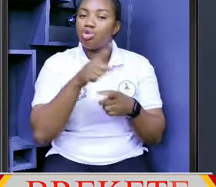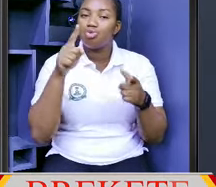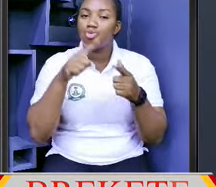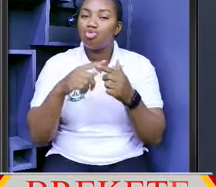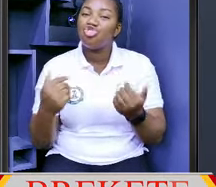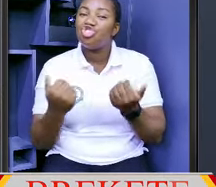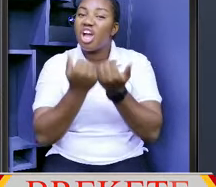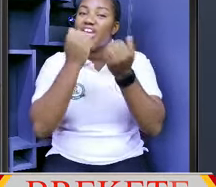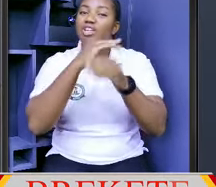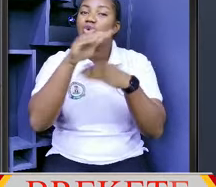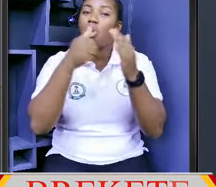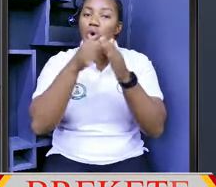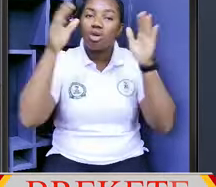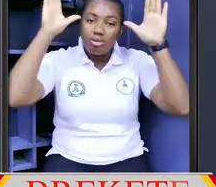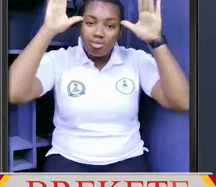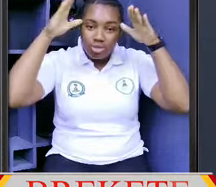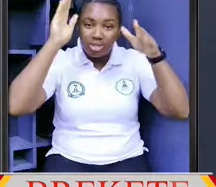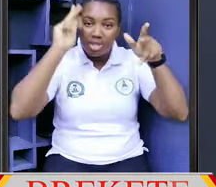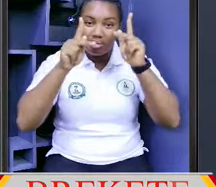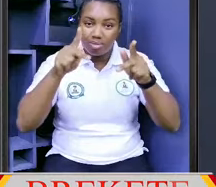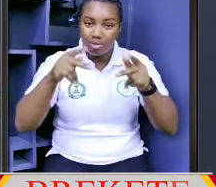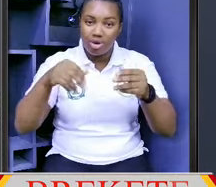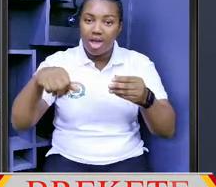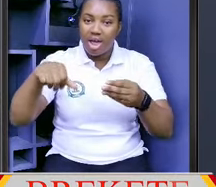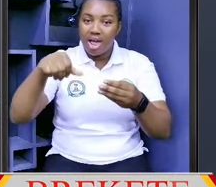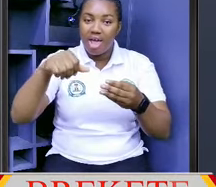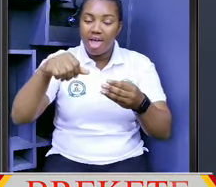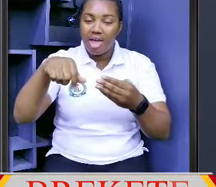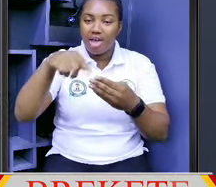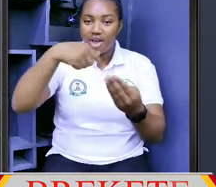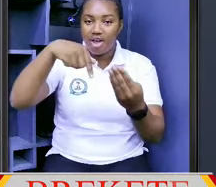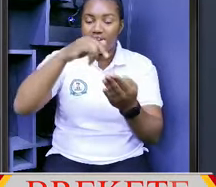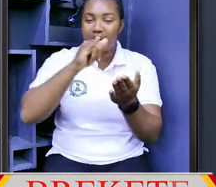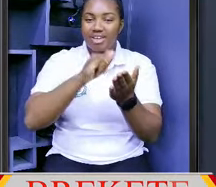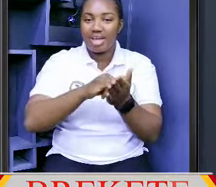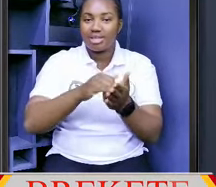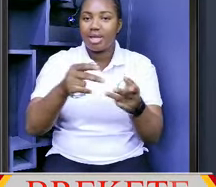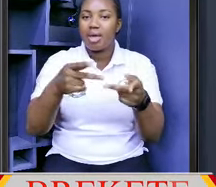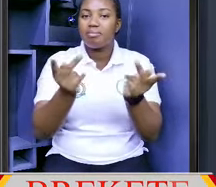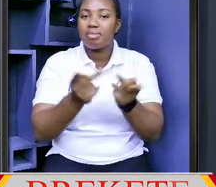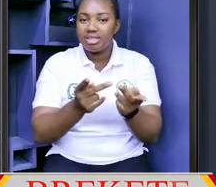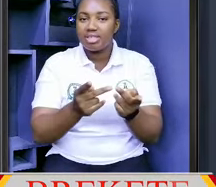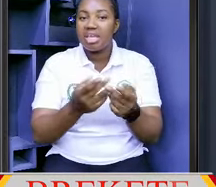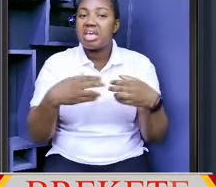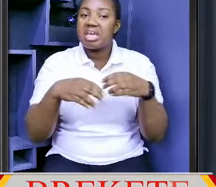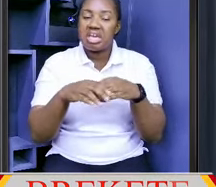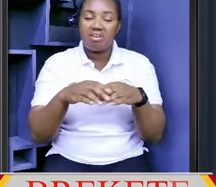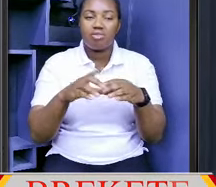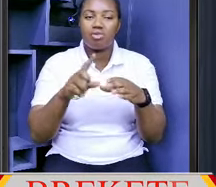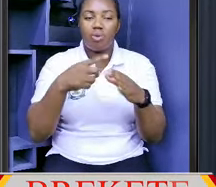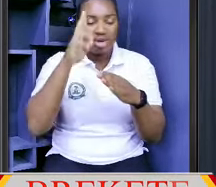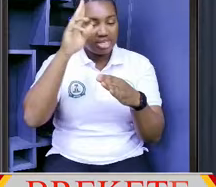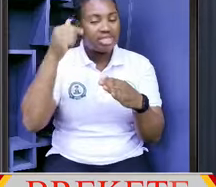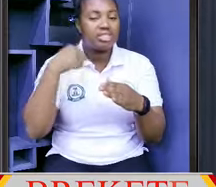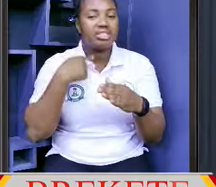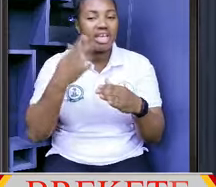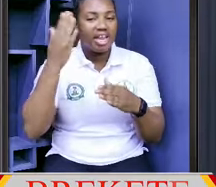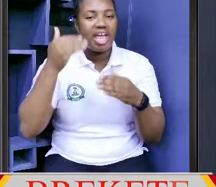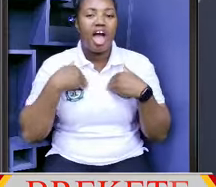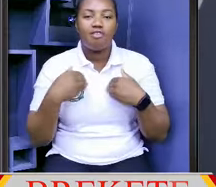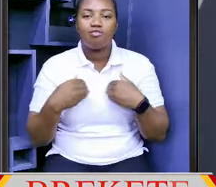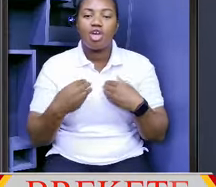people around that area. Even though he told say they don't contribute money three times. Now, it is his